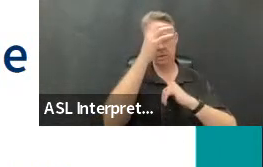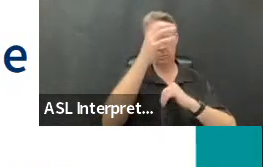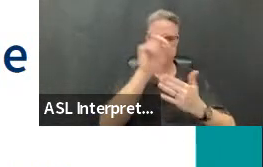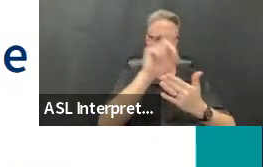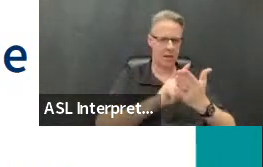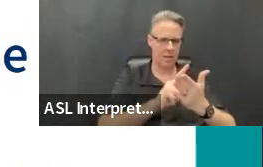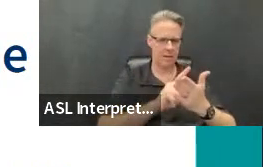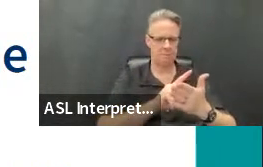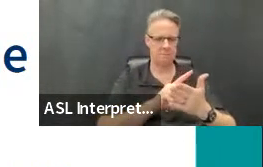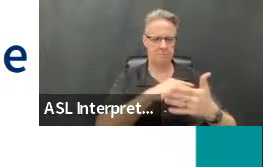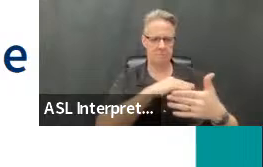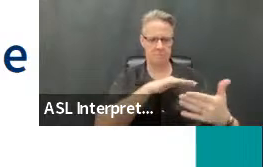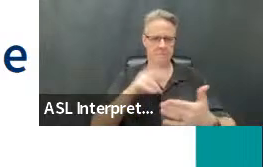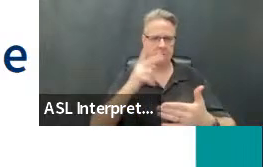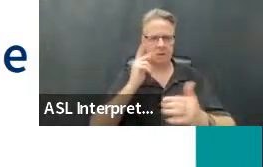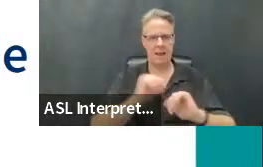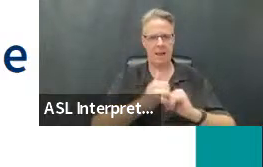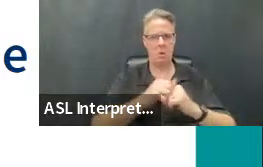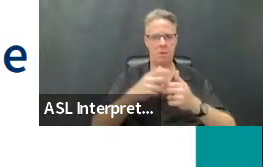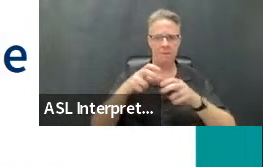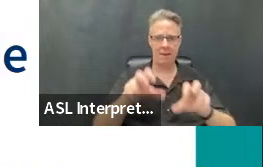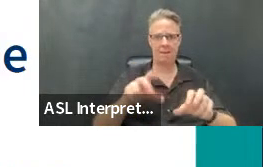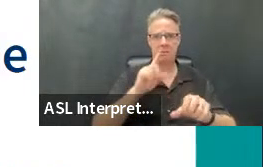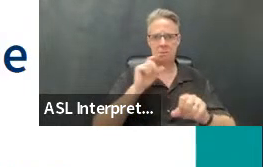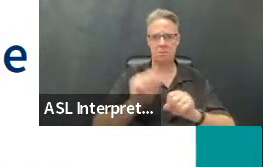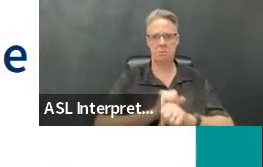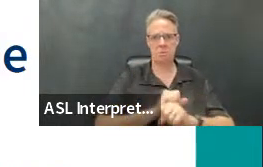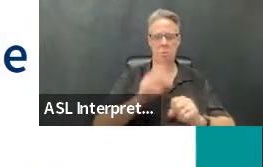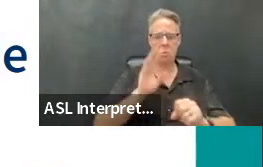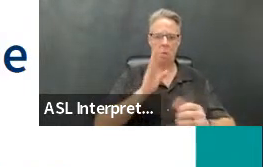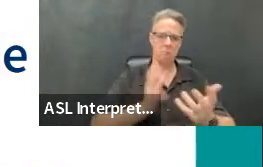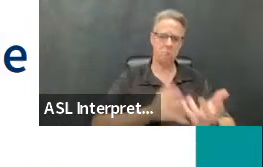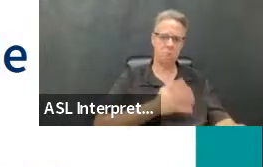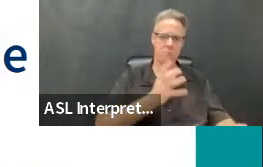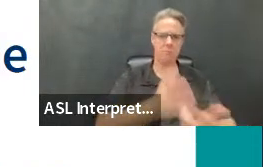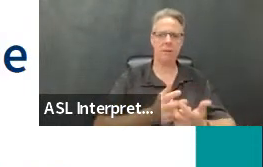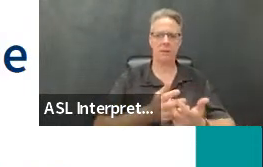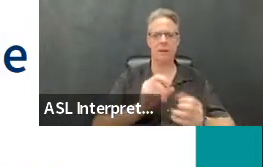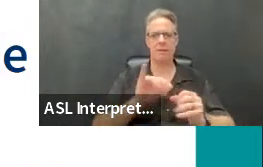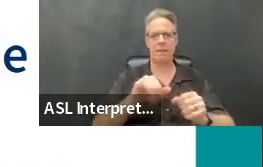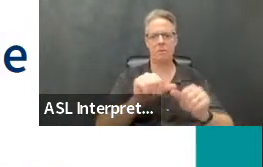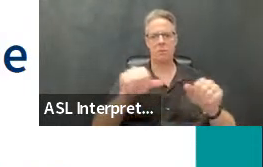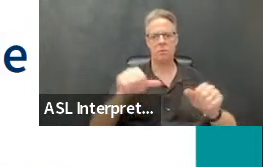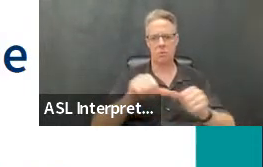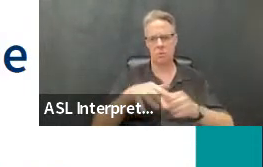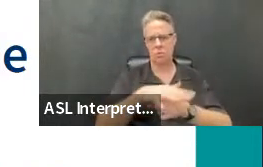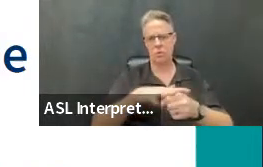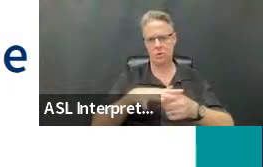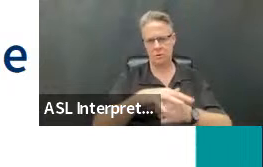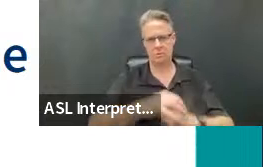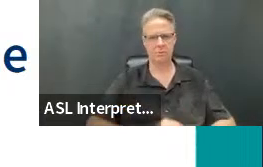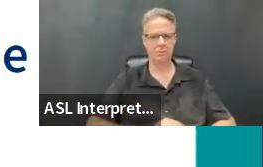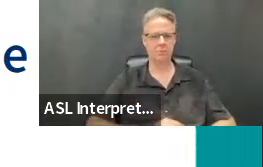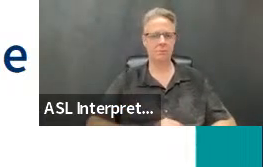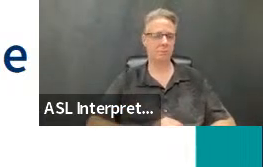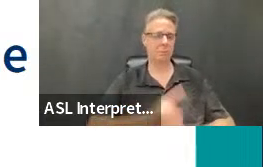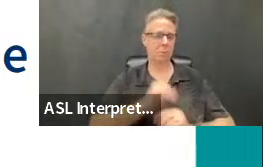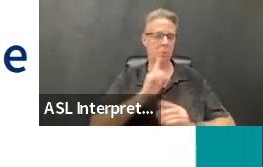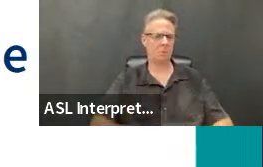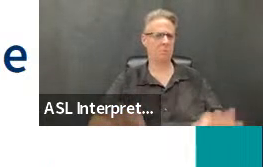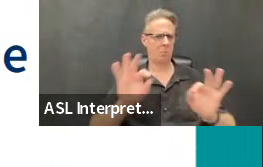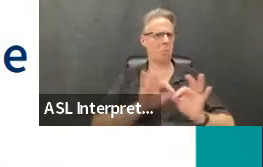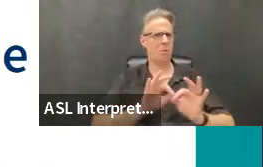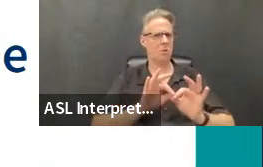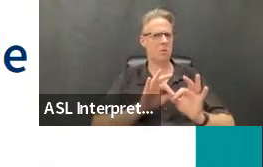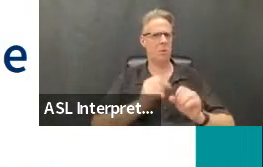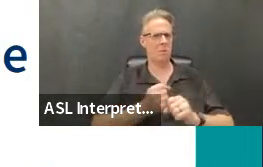of understand how any of these investments might actually fit within the given region, because that's really important too. Is